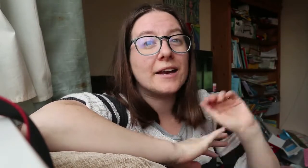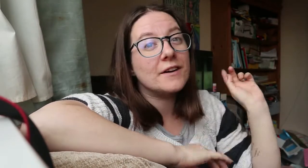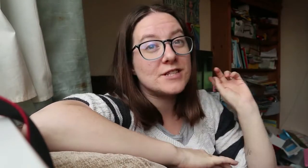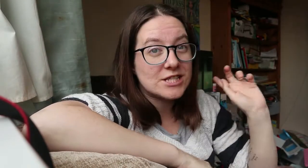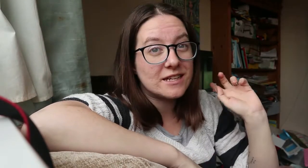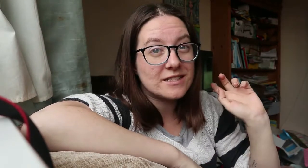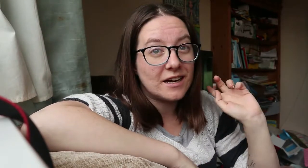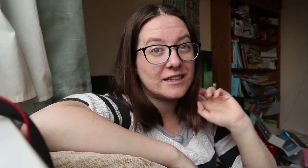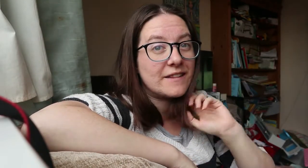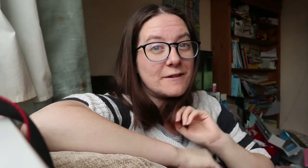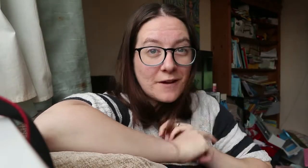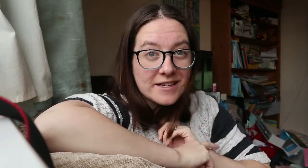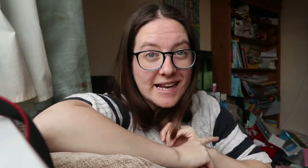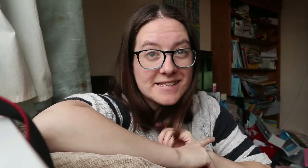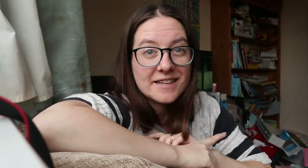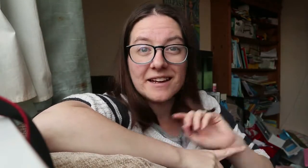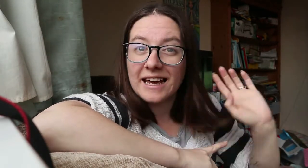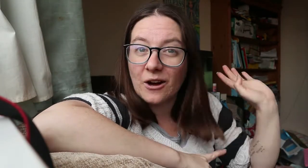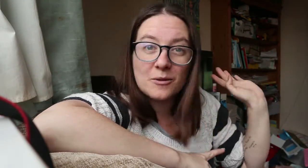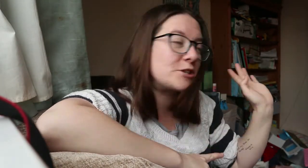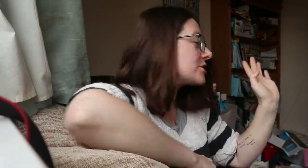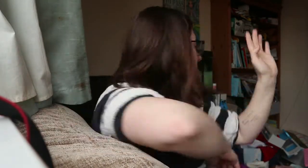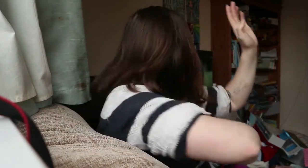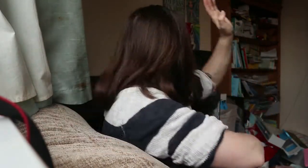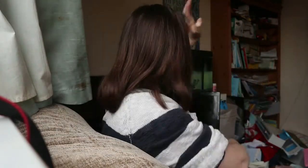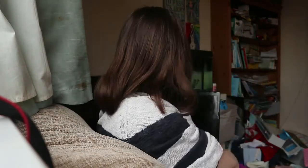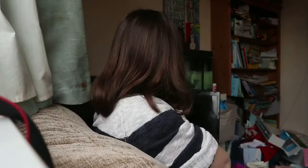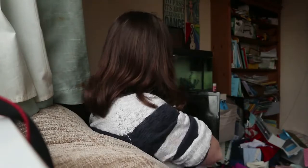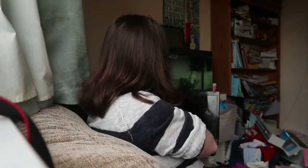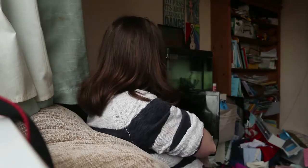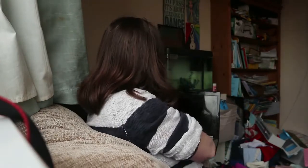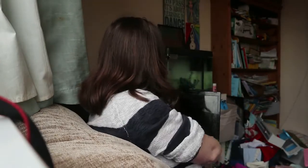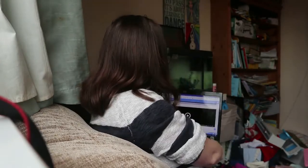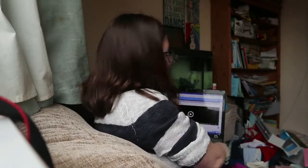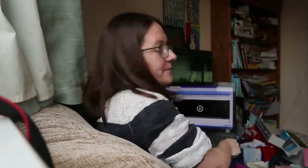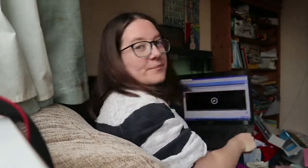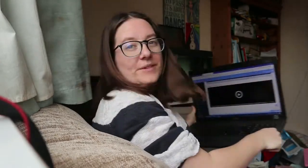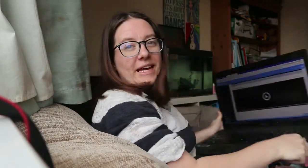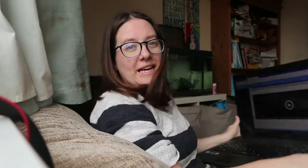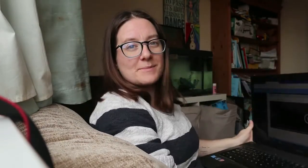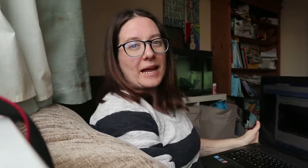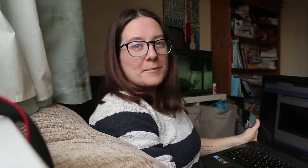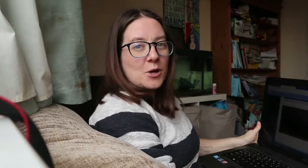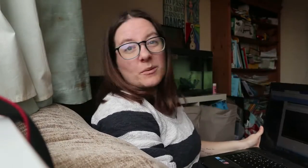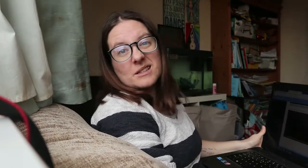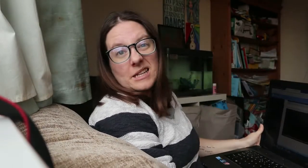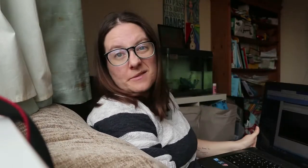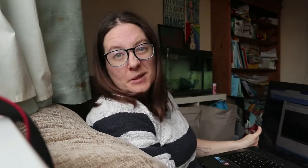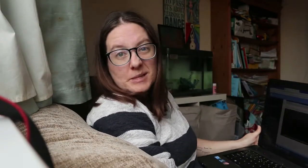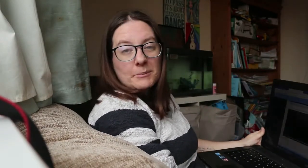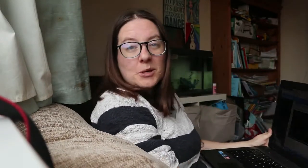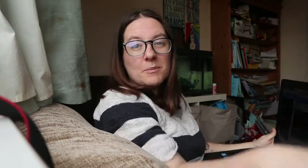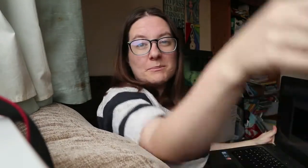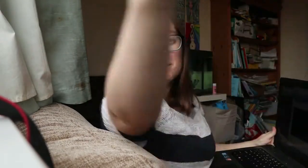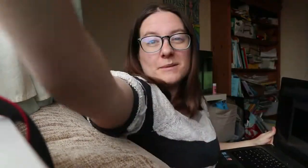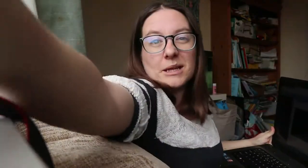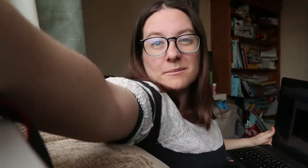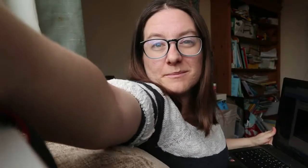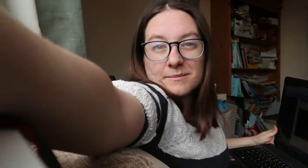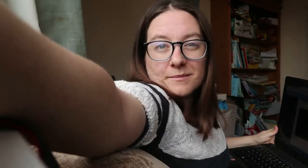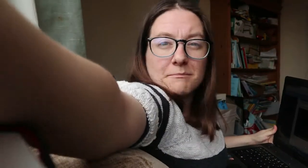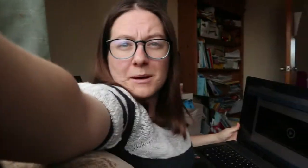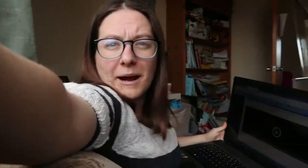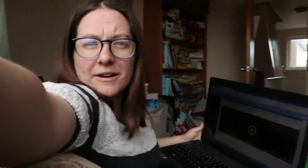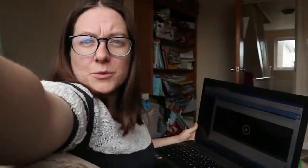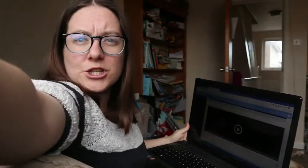this, and I've just done the first lesson on the British Sign website. Here's my laptop, it's actually Phil's laptop, but, you